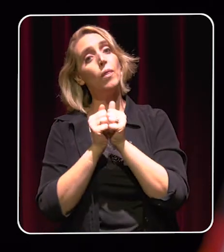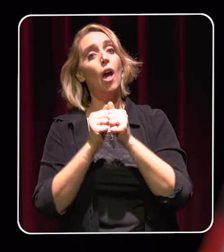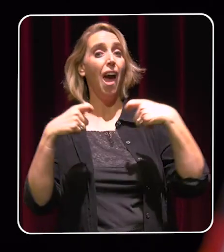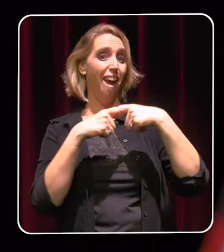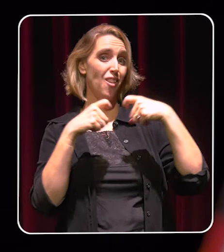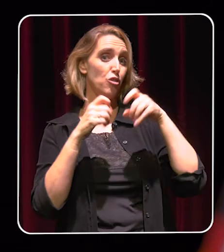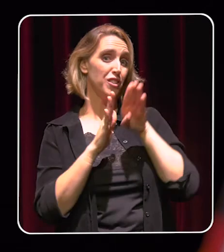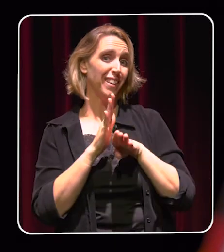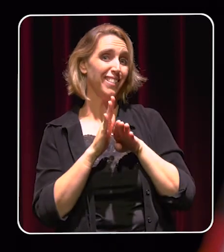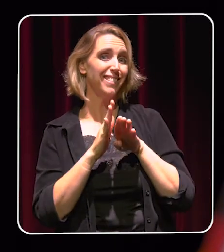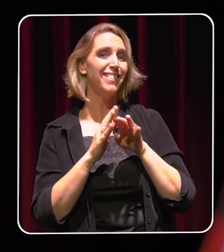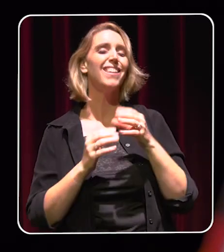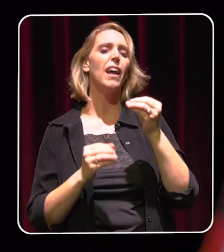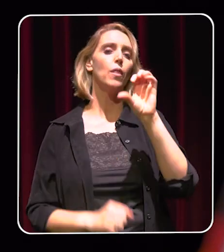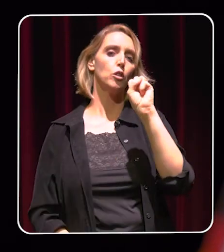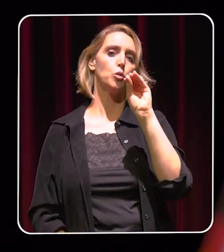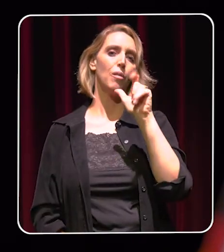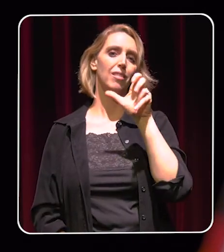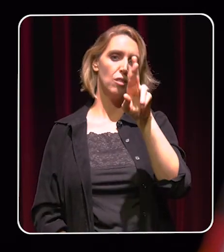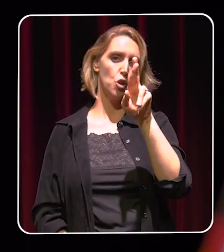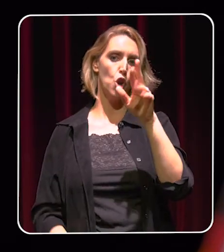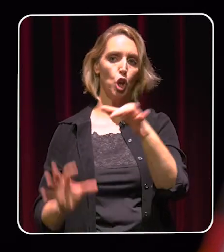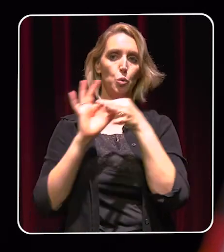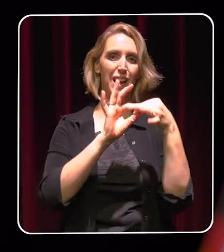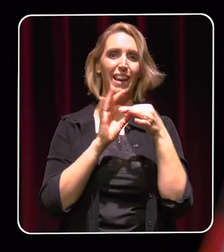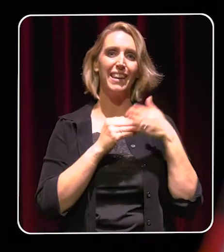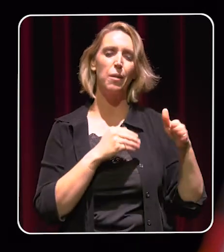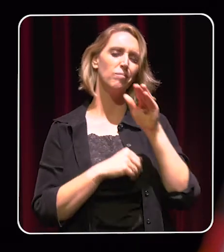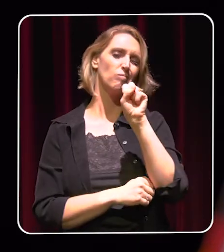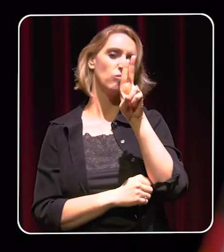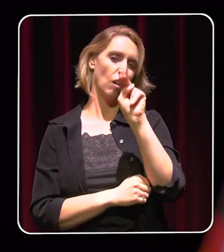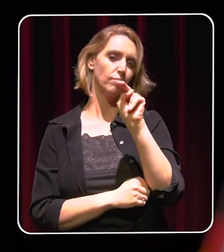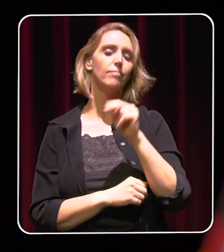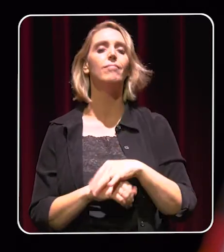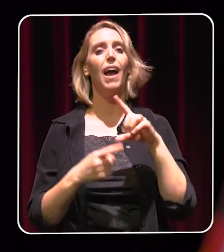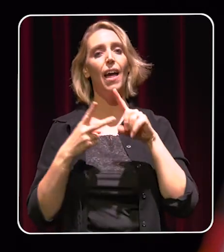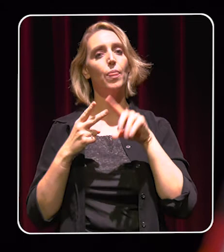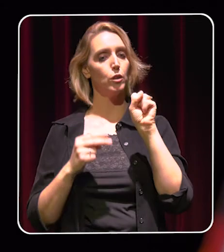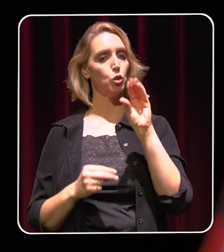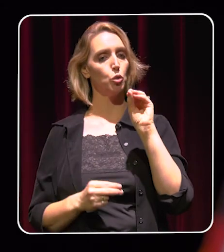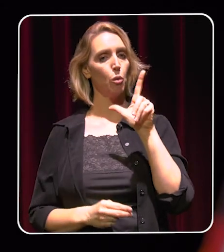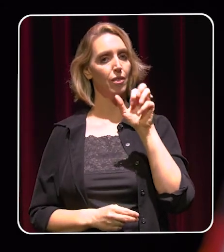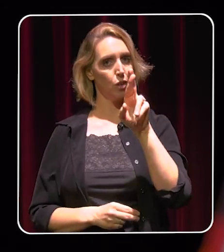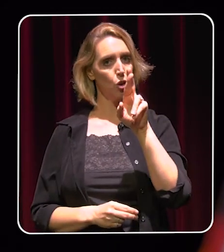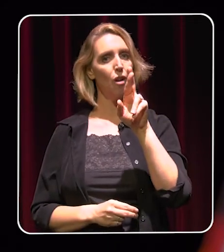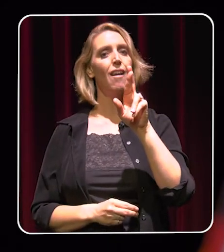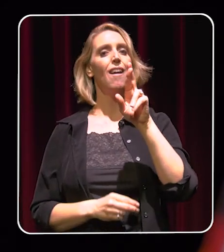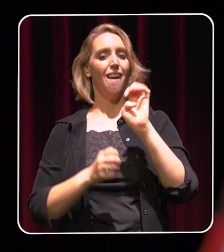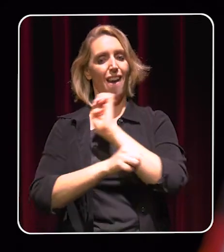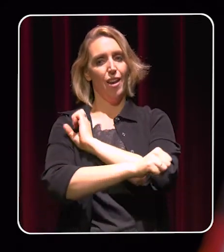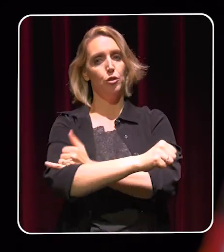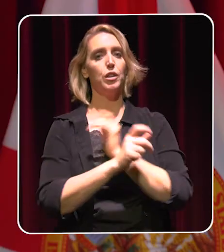through our investment in organizations like the Solar United Neighbors, or SUN, and the Solar Energy Loan Fund, or